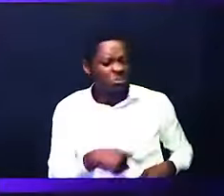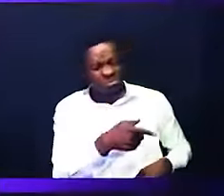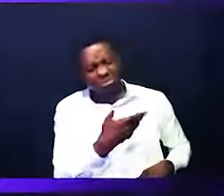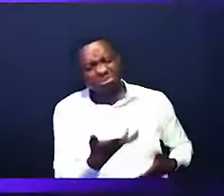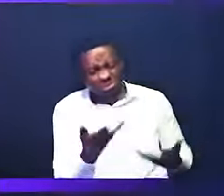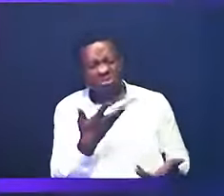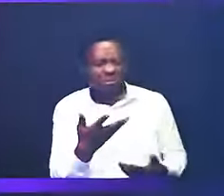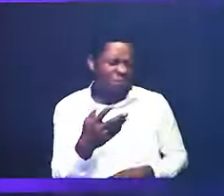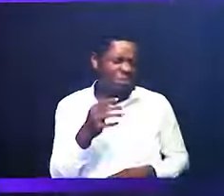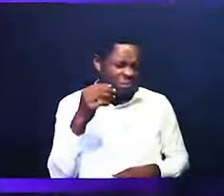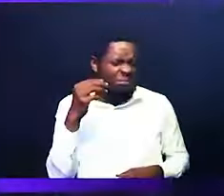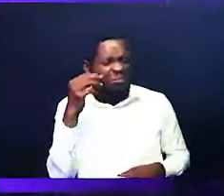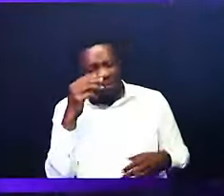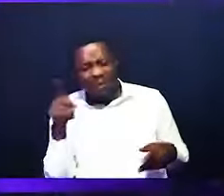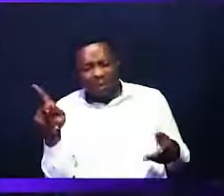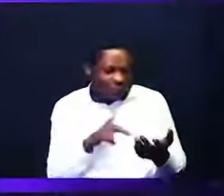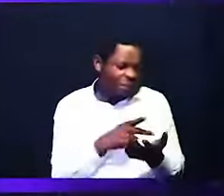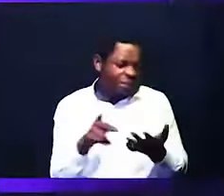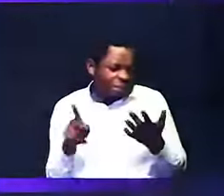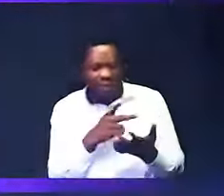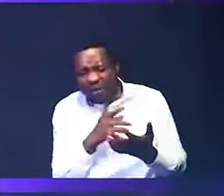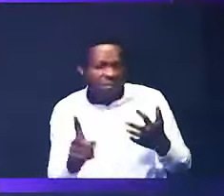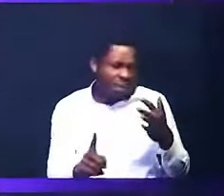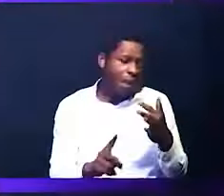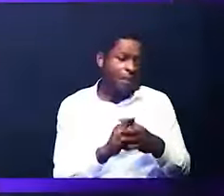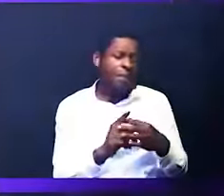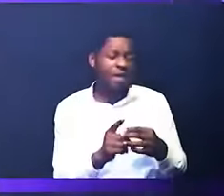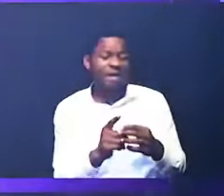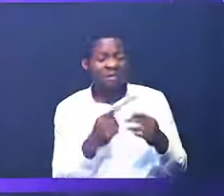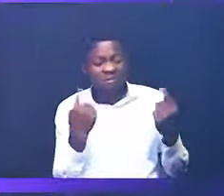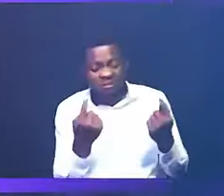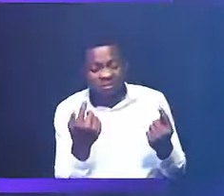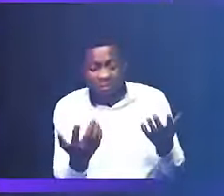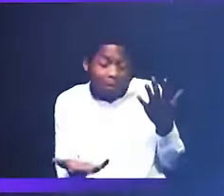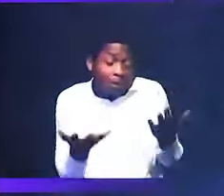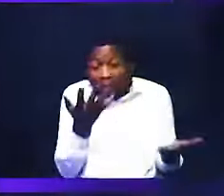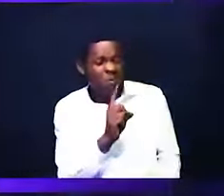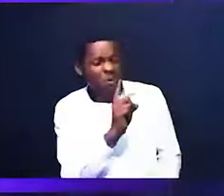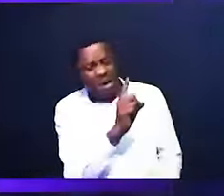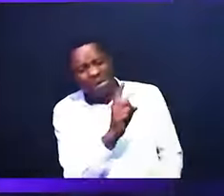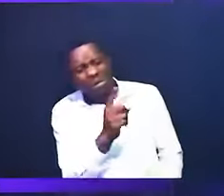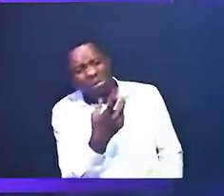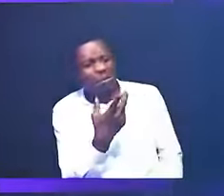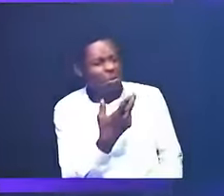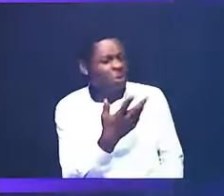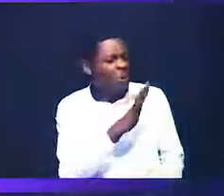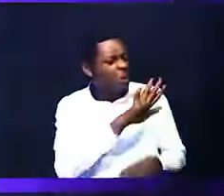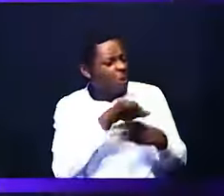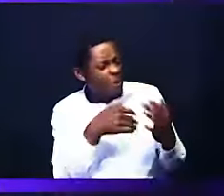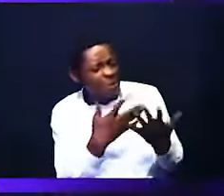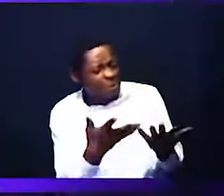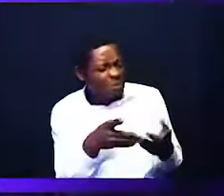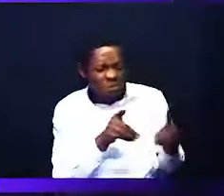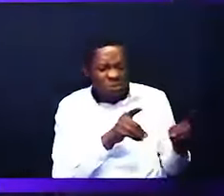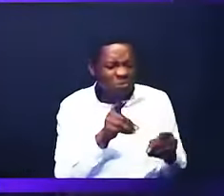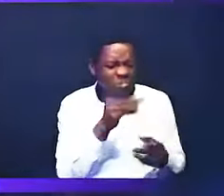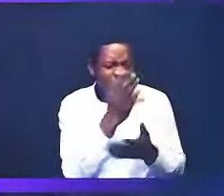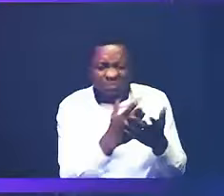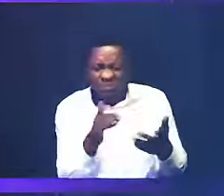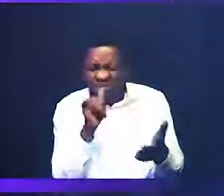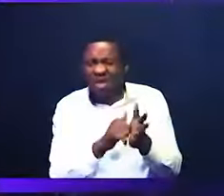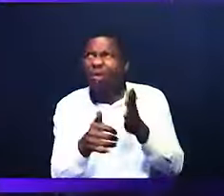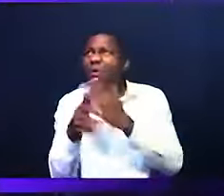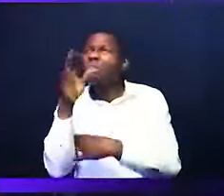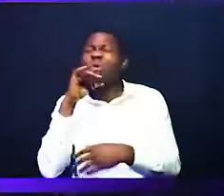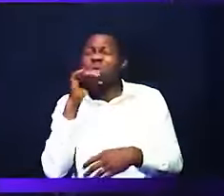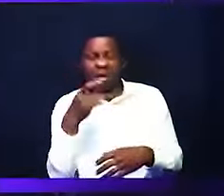they were partying, maybe they might have done something against God. He says